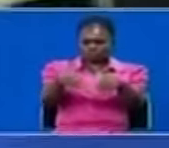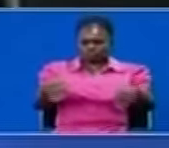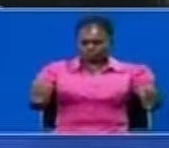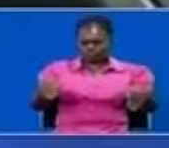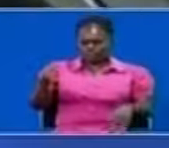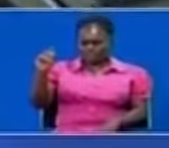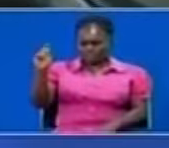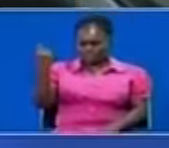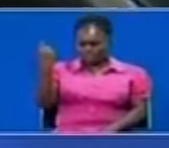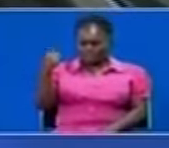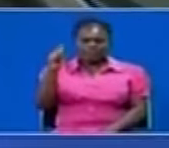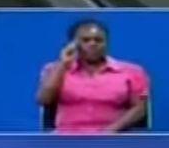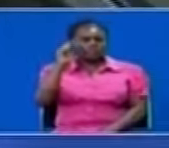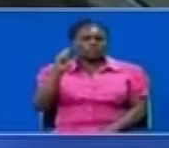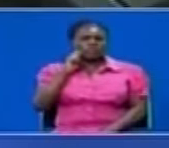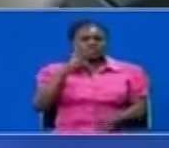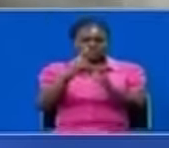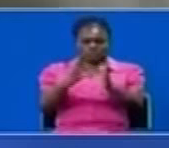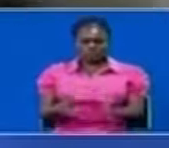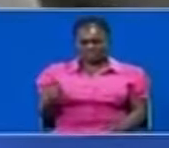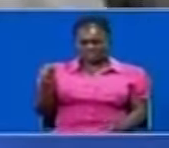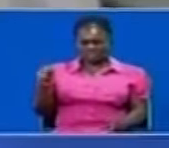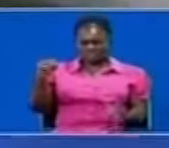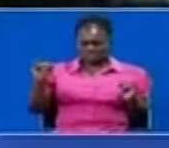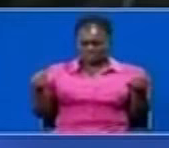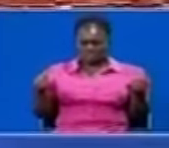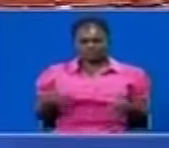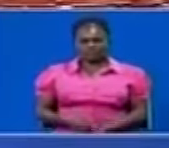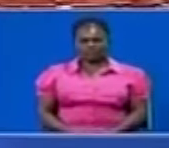Kenya. Timothy Otieno, KTN News.